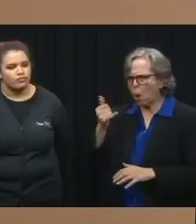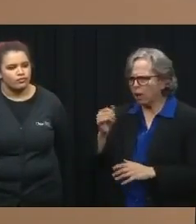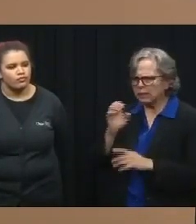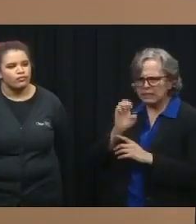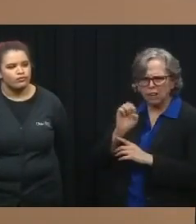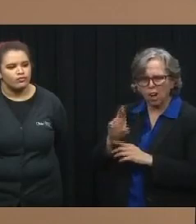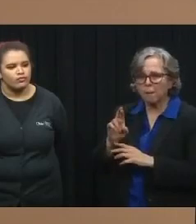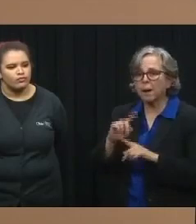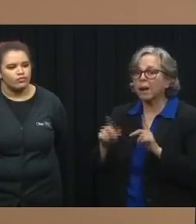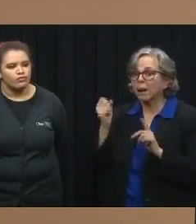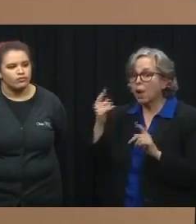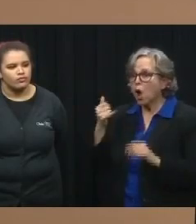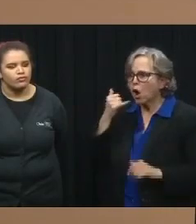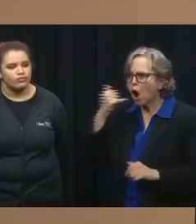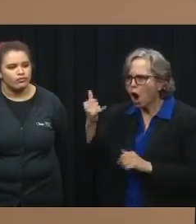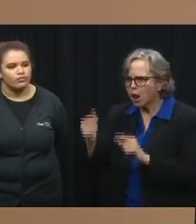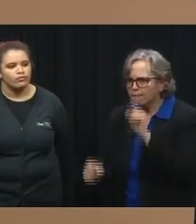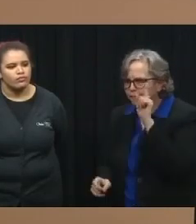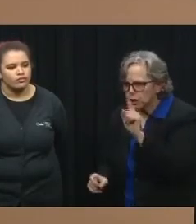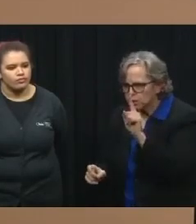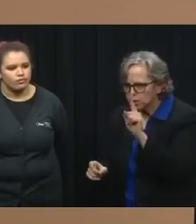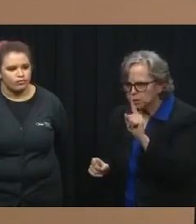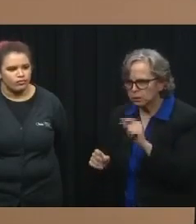get ready to best treat you. Thank you.